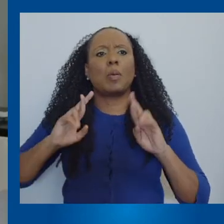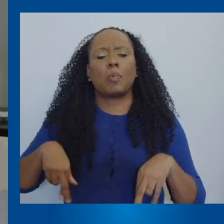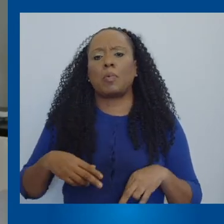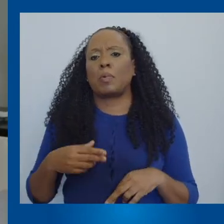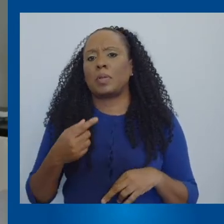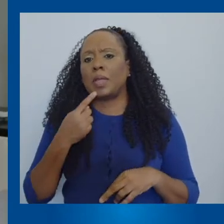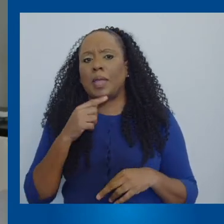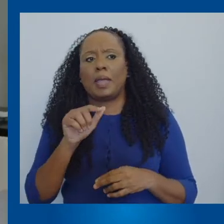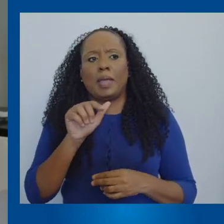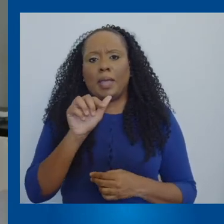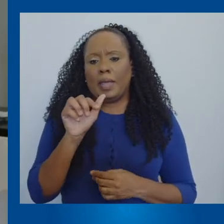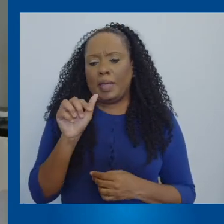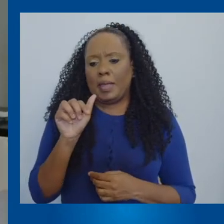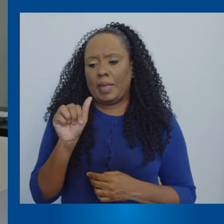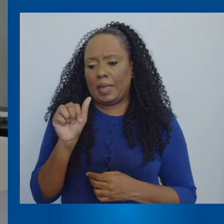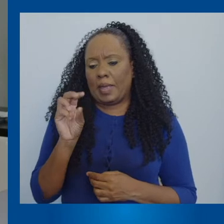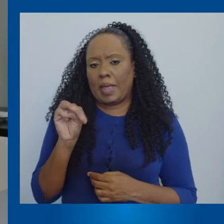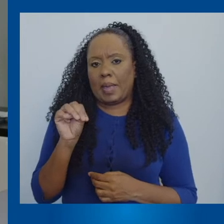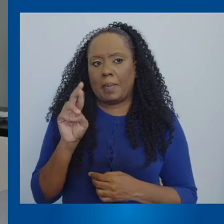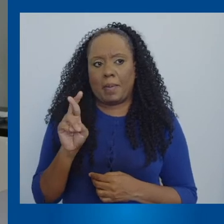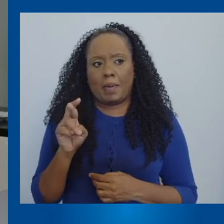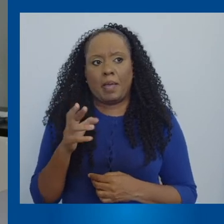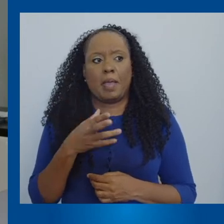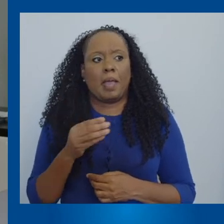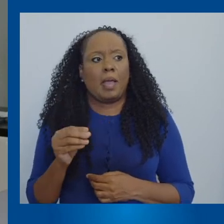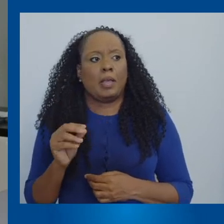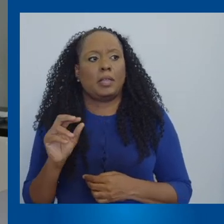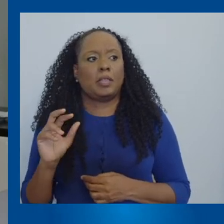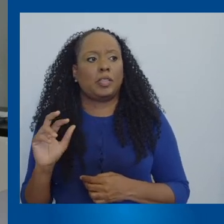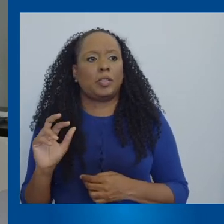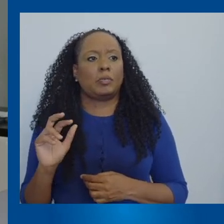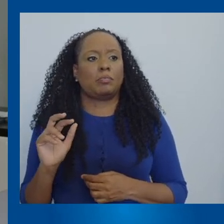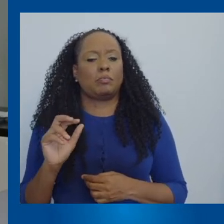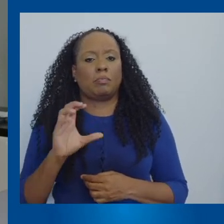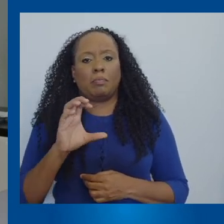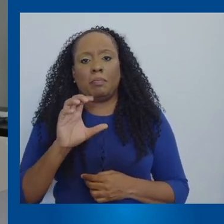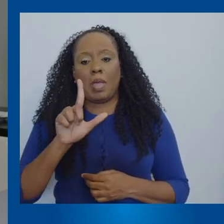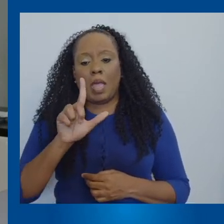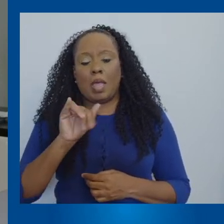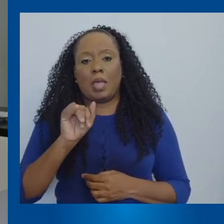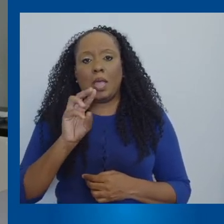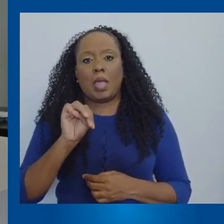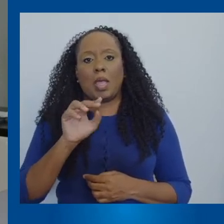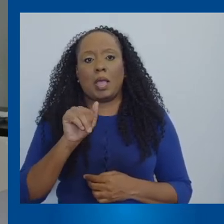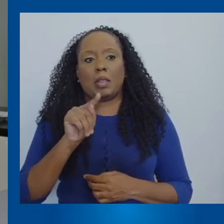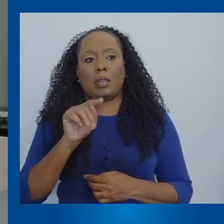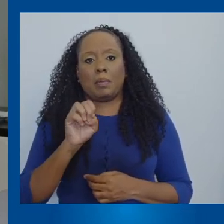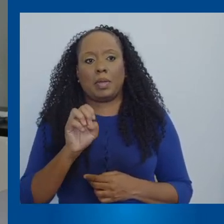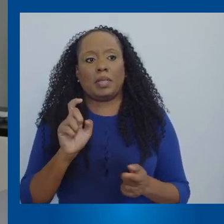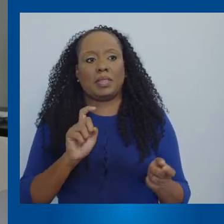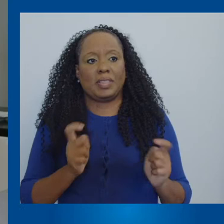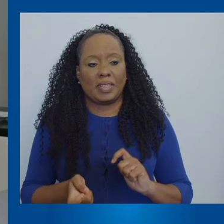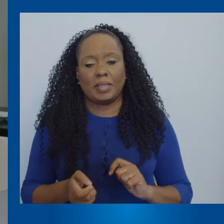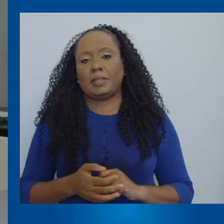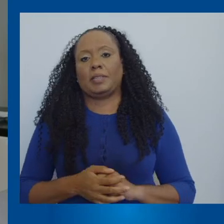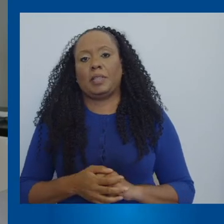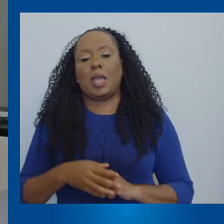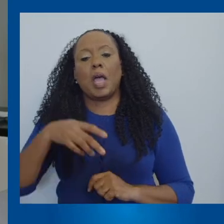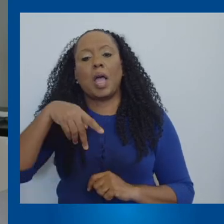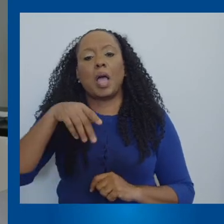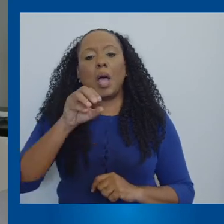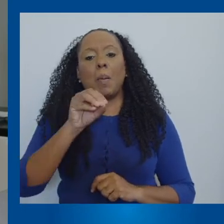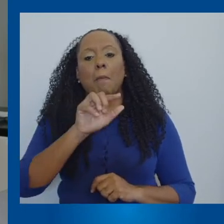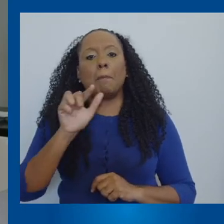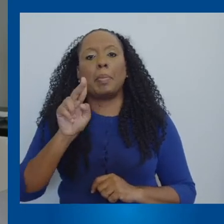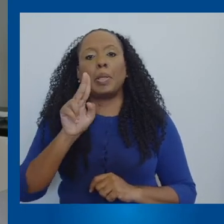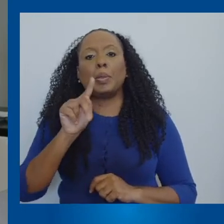AMR, antimicrobial resistance, and the triple planetary crisis of climate change, biodiversity loss, and pollution. What is the